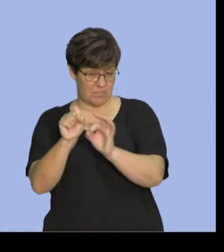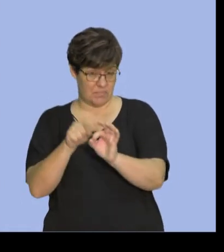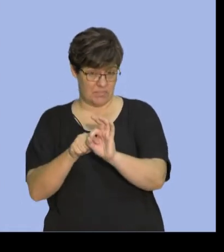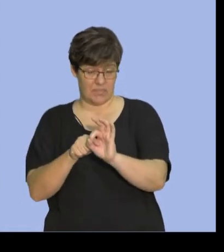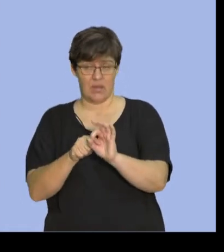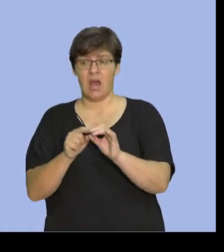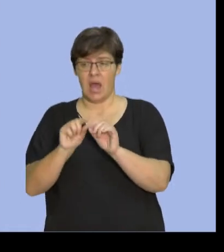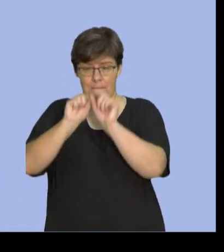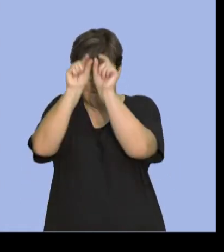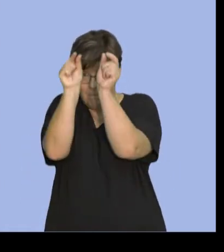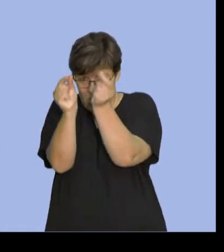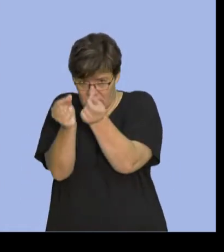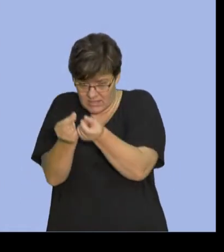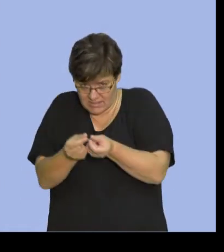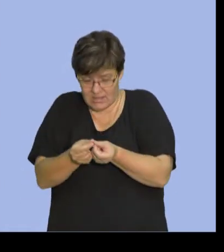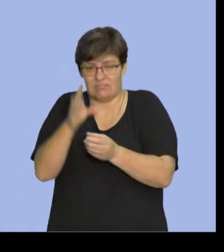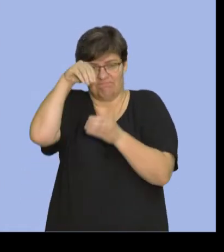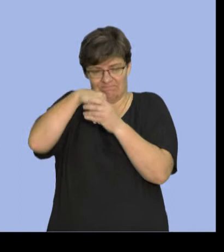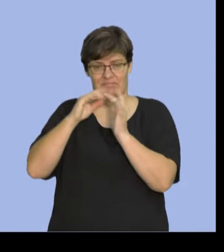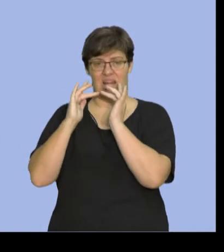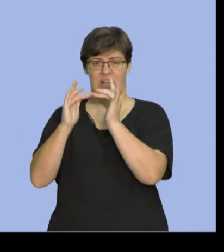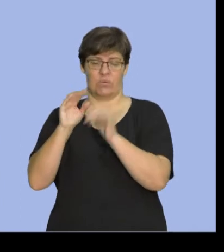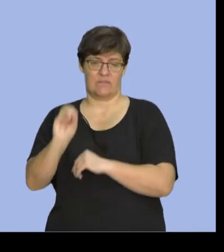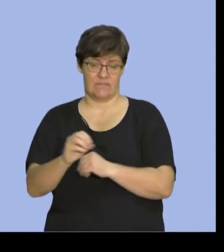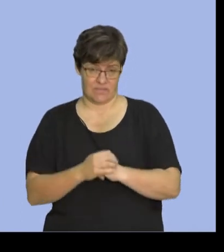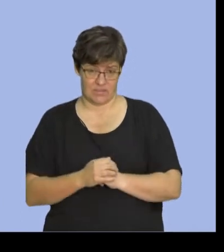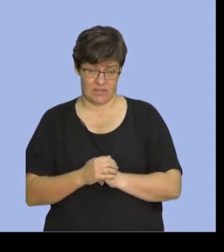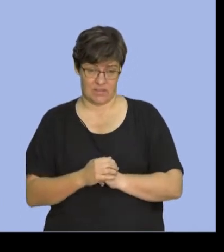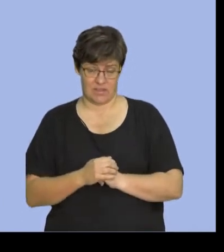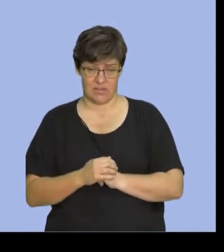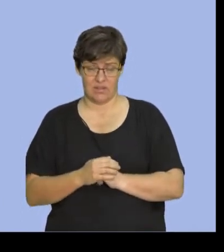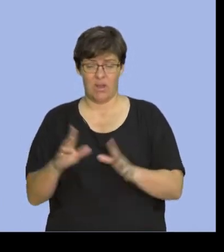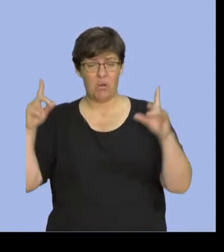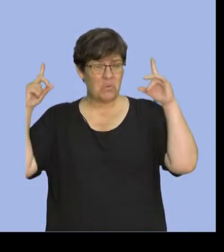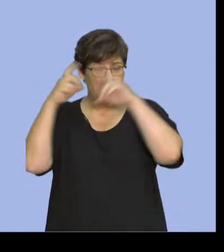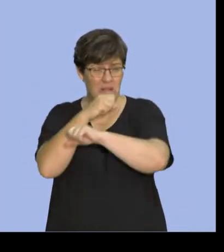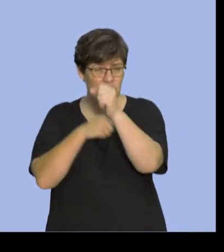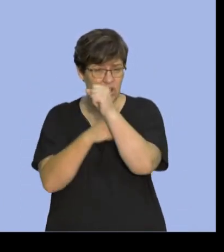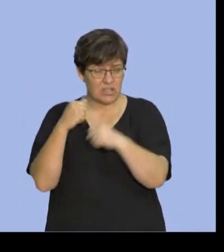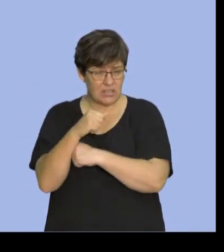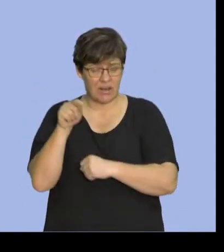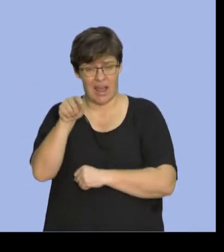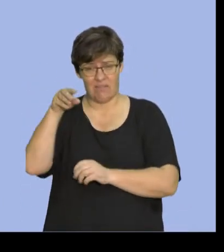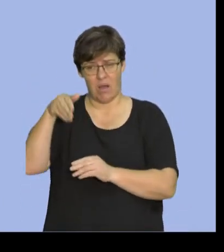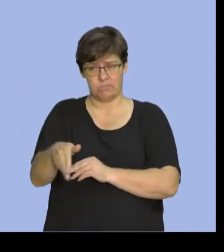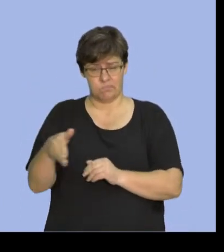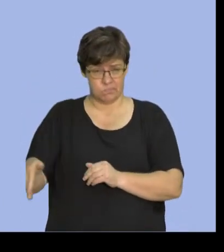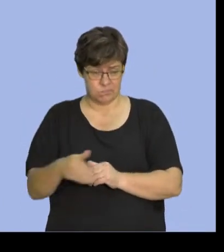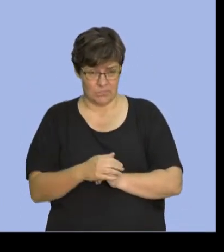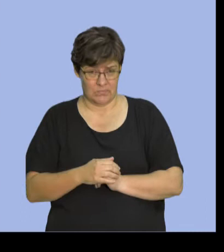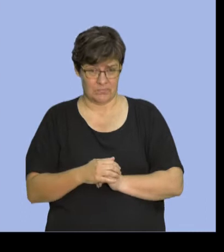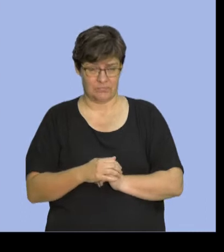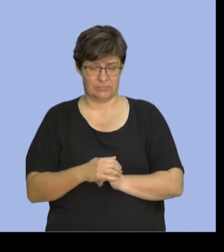membrane containing the chromatin network. It's got structures that are complex such as lysosomes and vacuoles. So a much